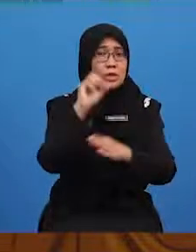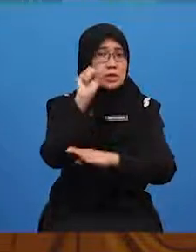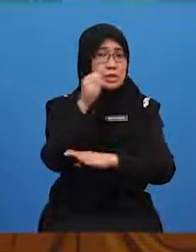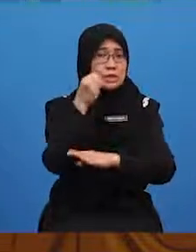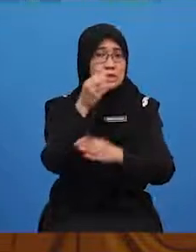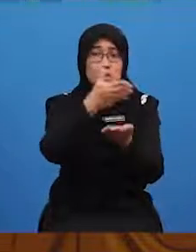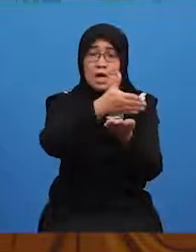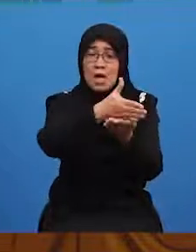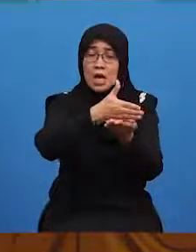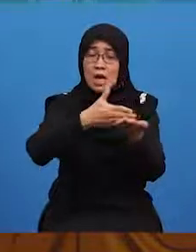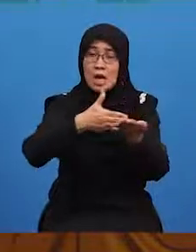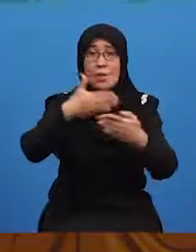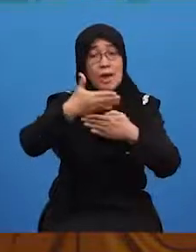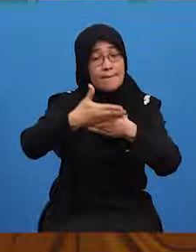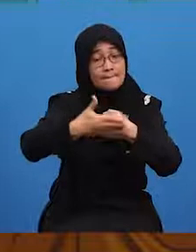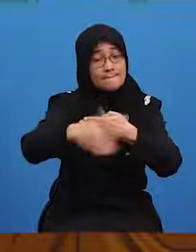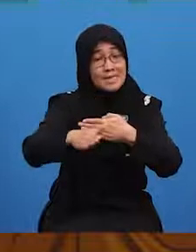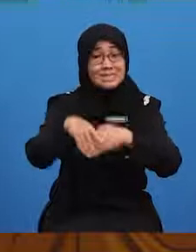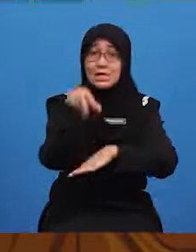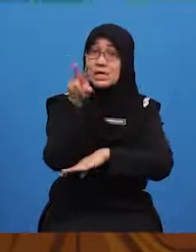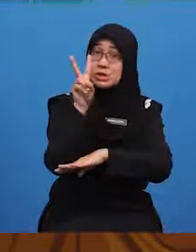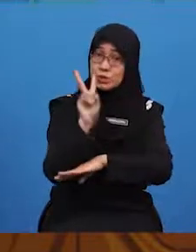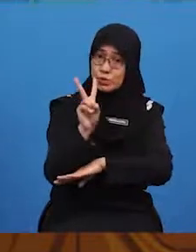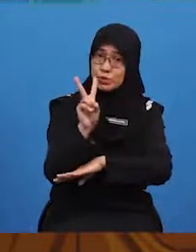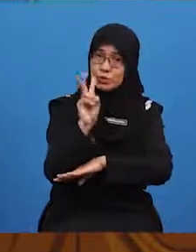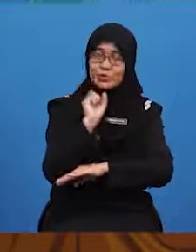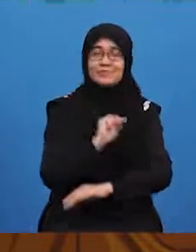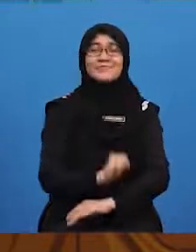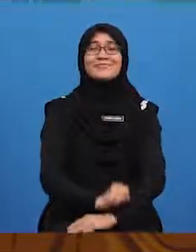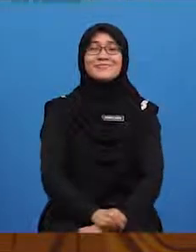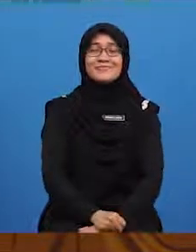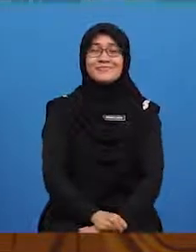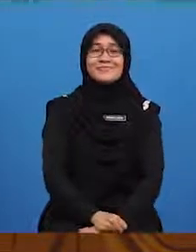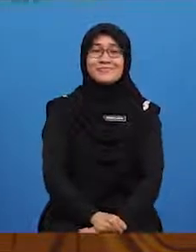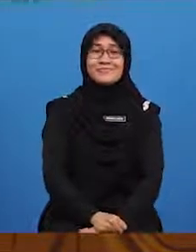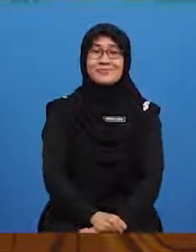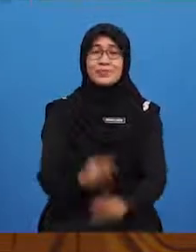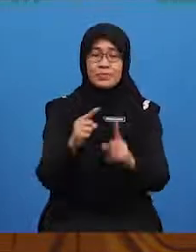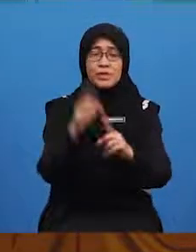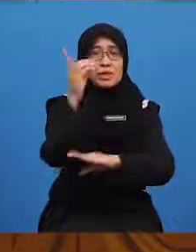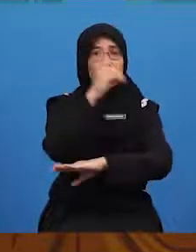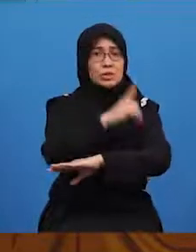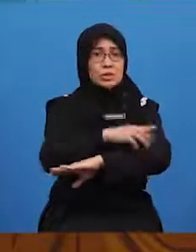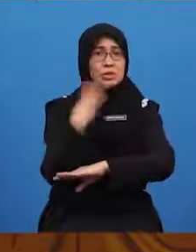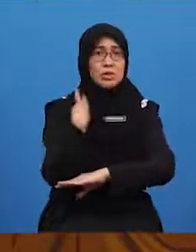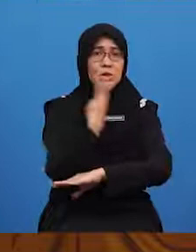say it's 2:30. It's